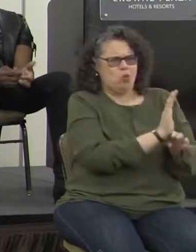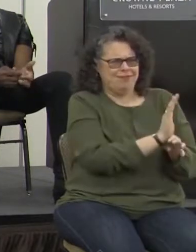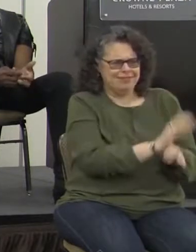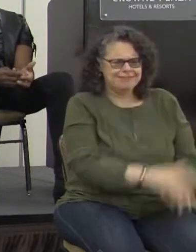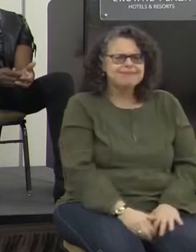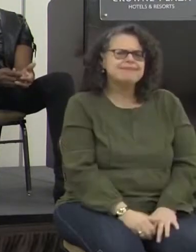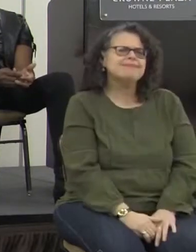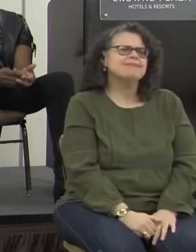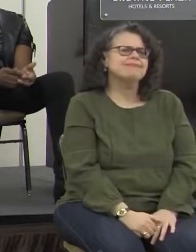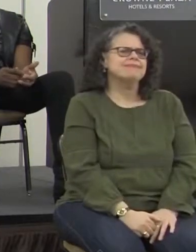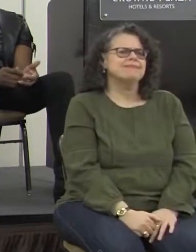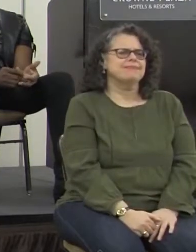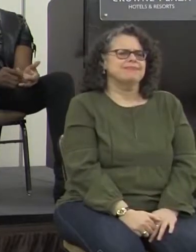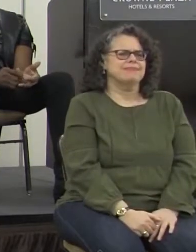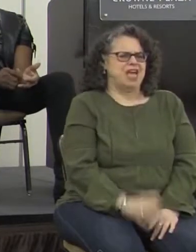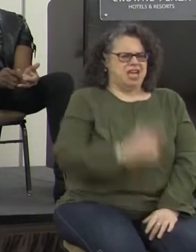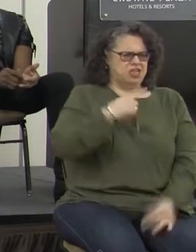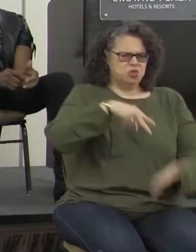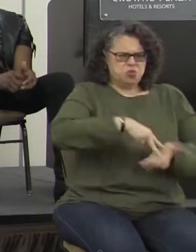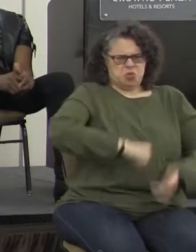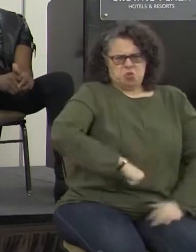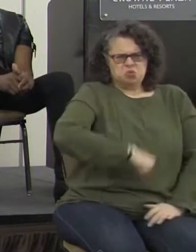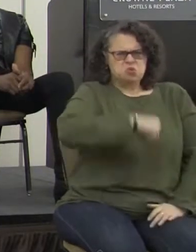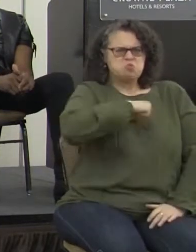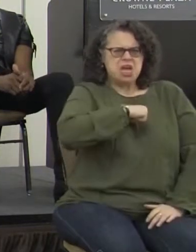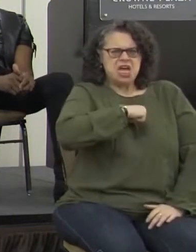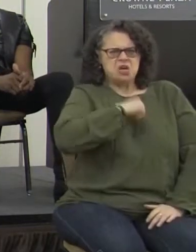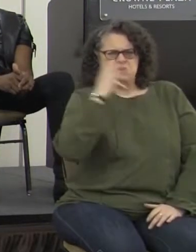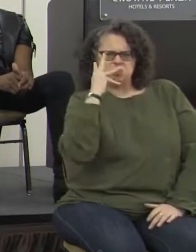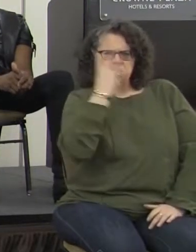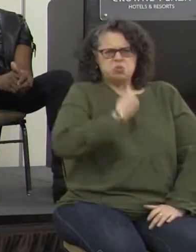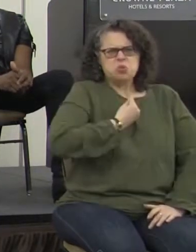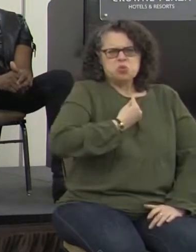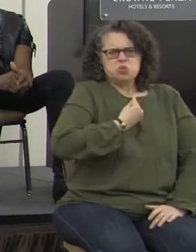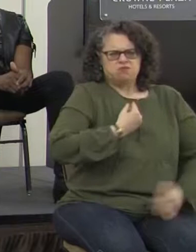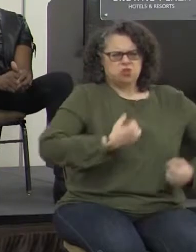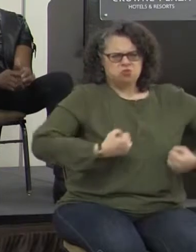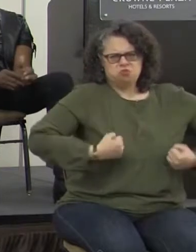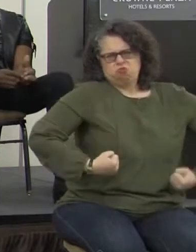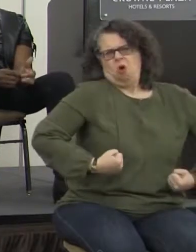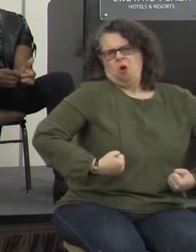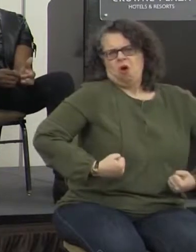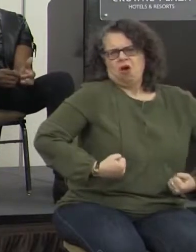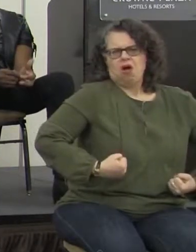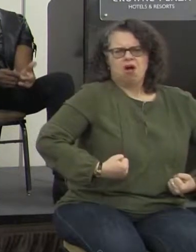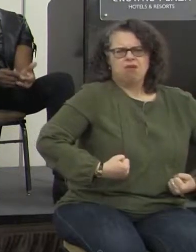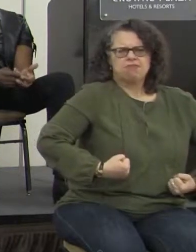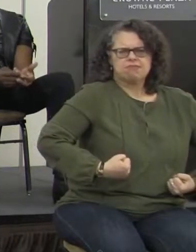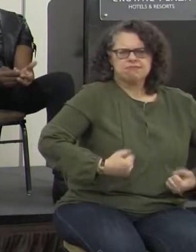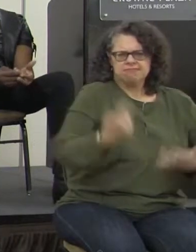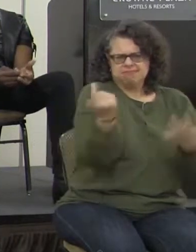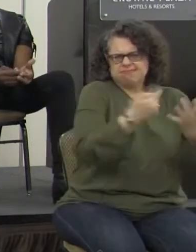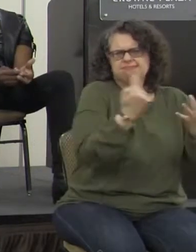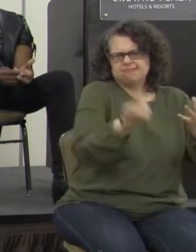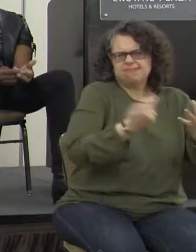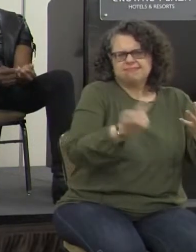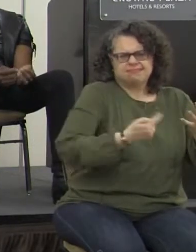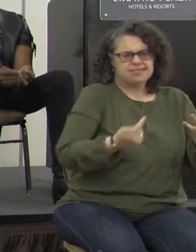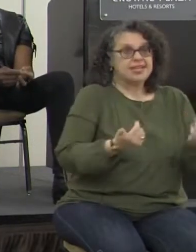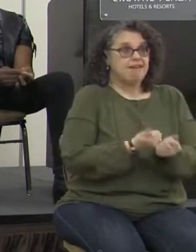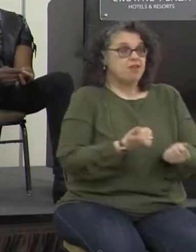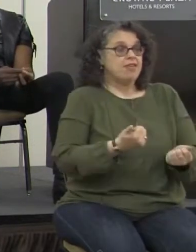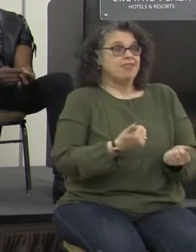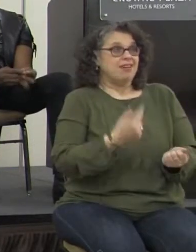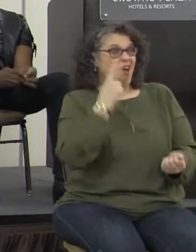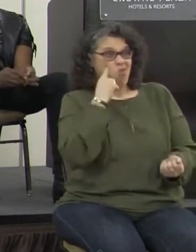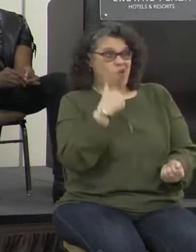And he was proud, beautiful, strong, and all those things that I thought I